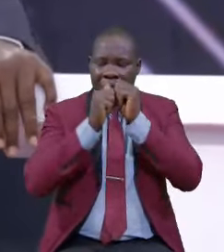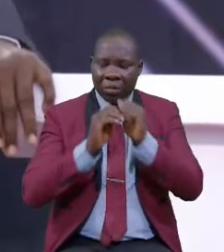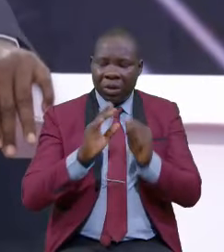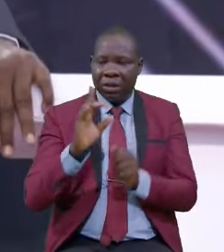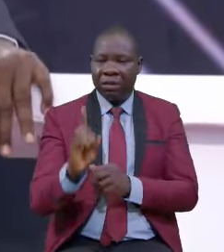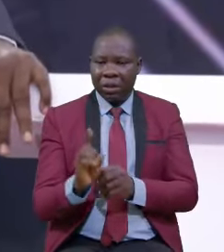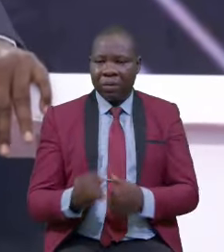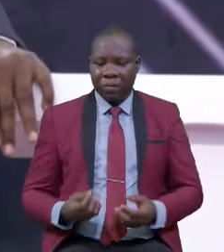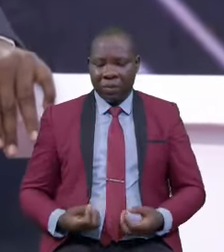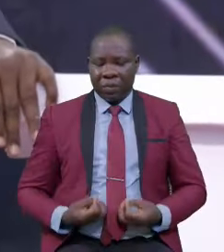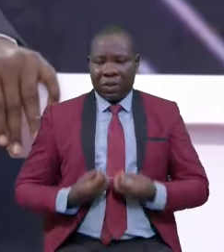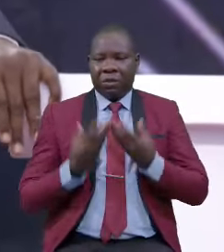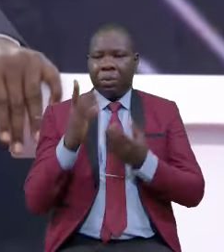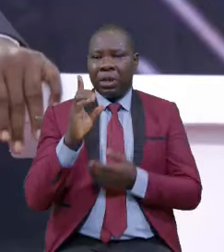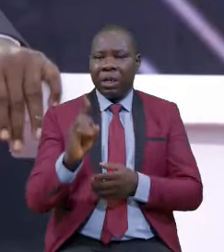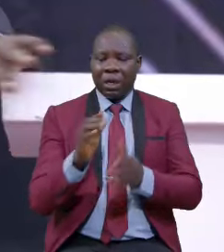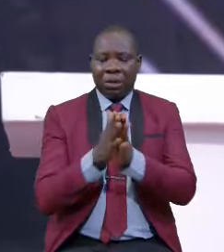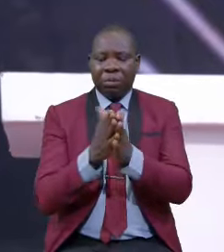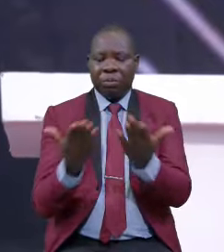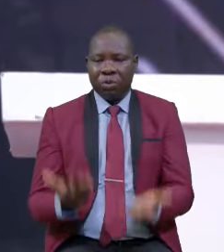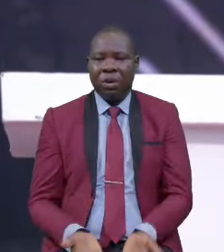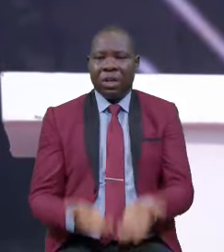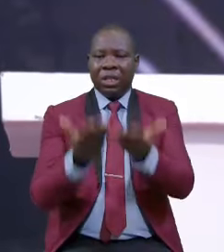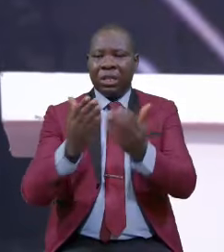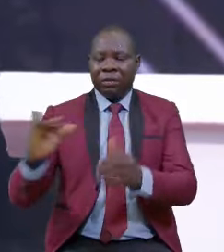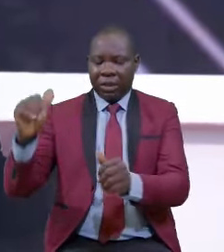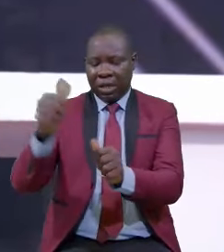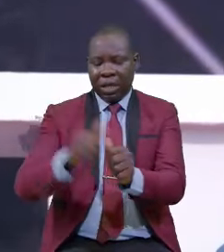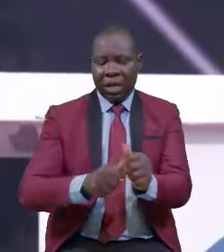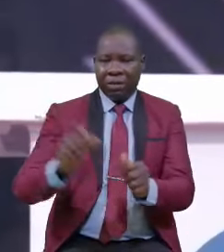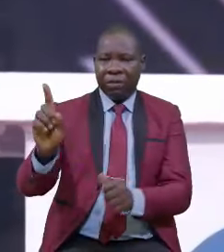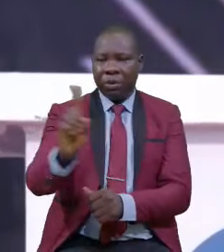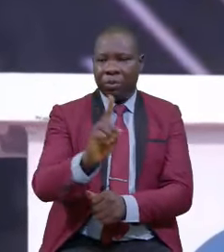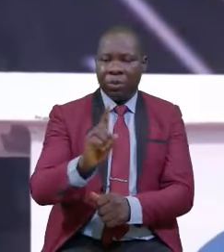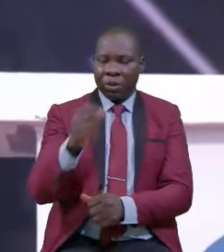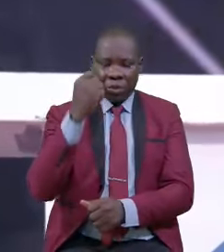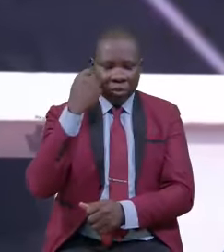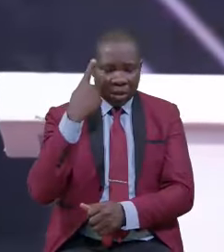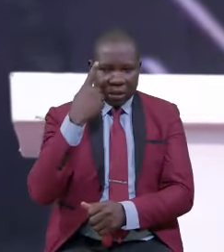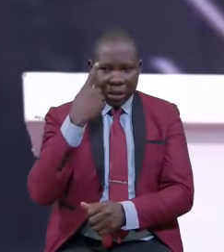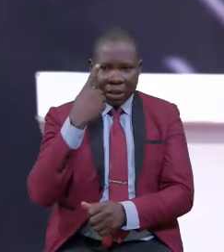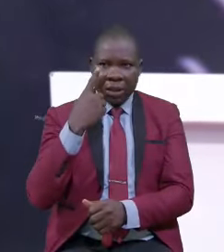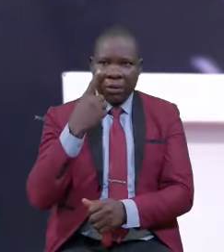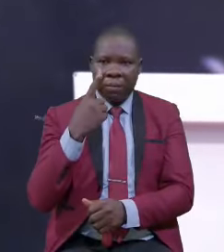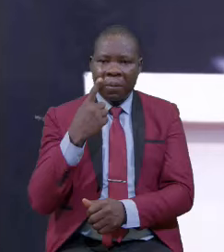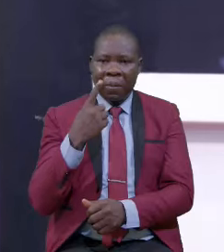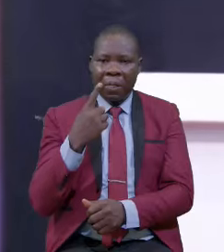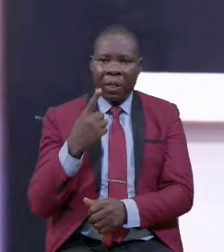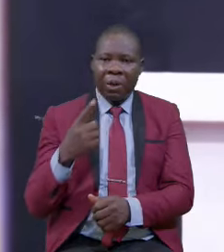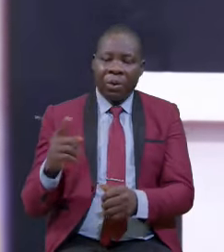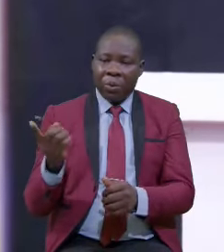book, lifting everyone. You understand where we Africans